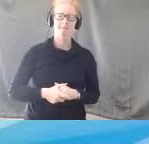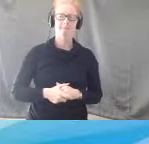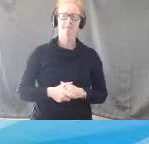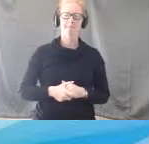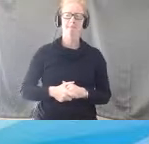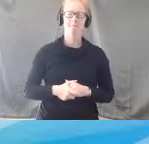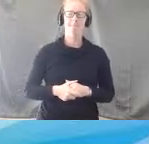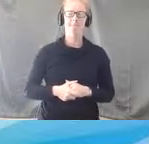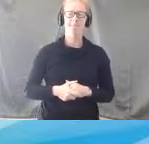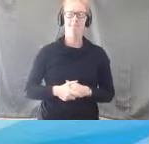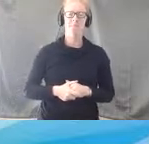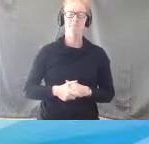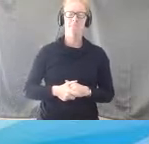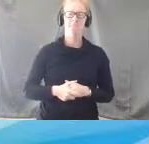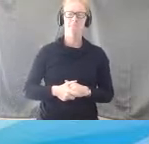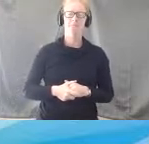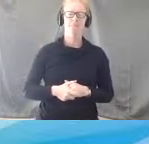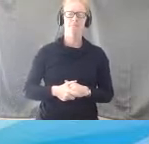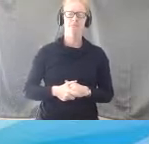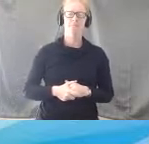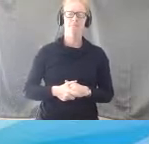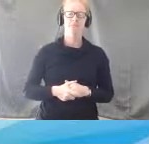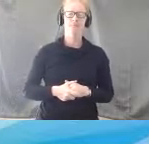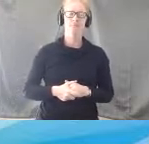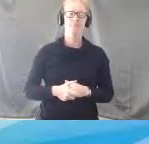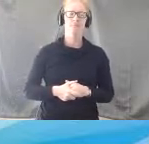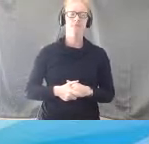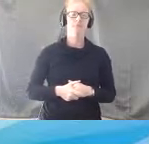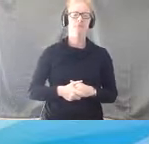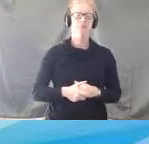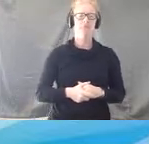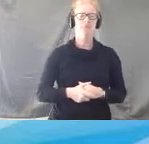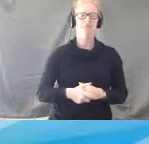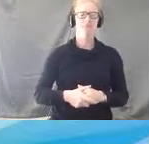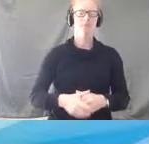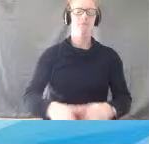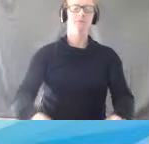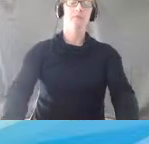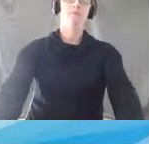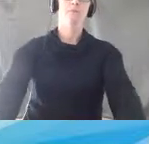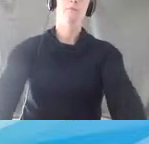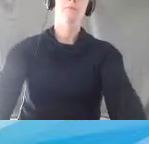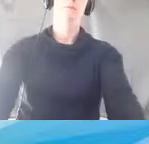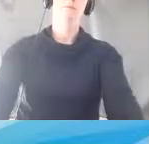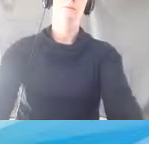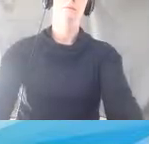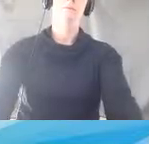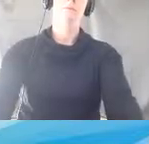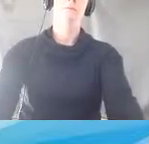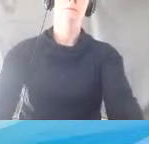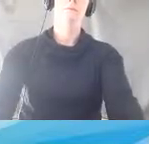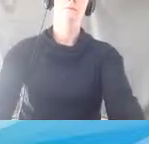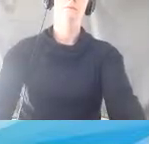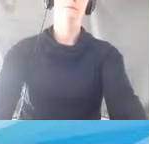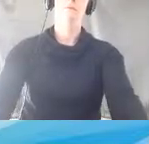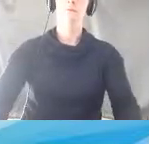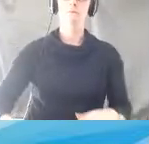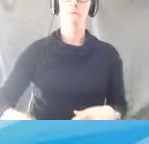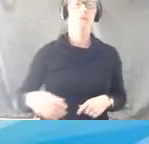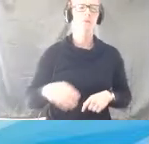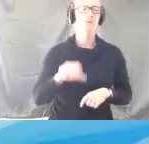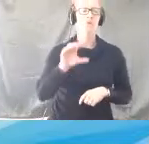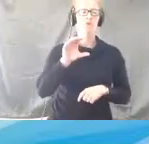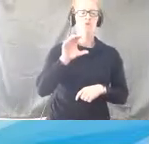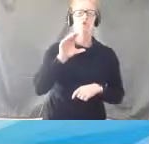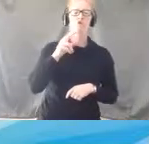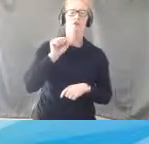All right. Looks like next we have Chris Regan, our IBR Environmental Manager, draft SEIS comment overview. Thank